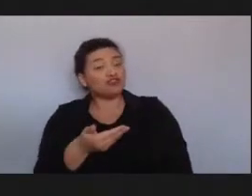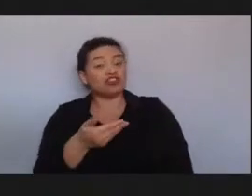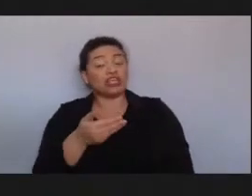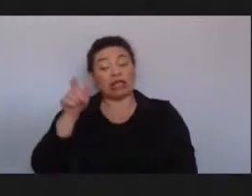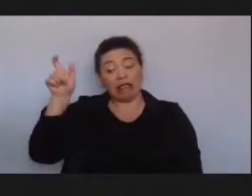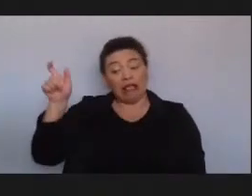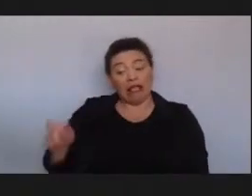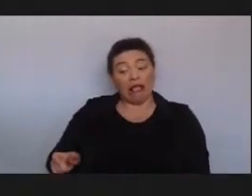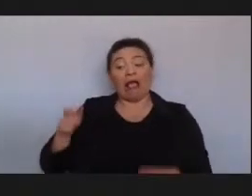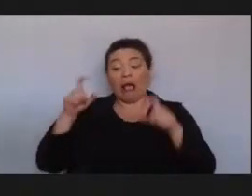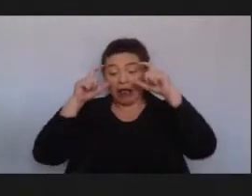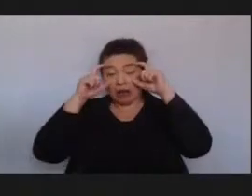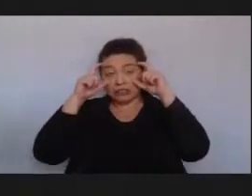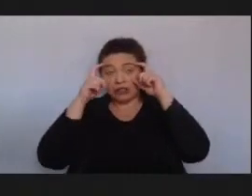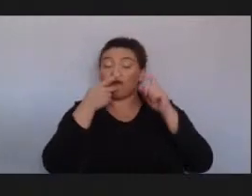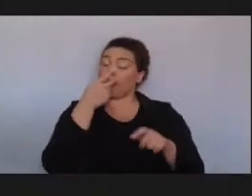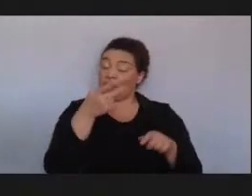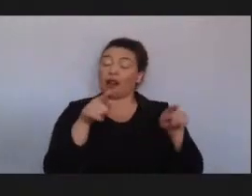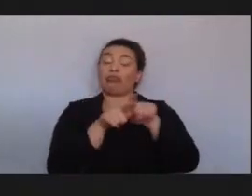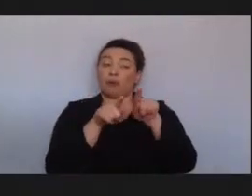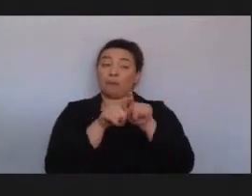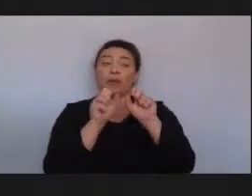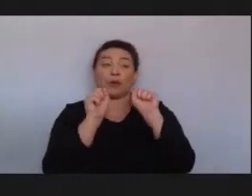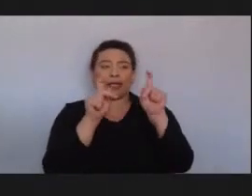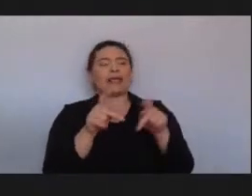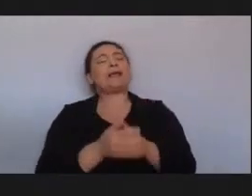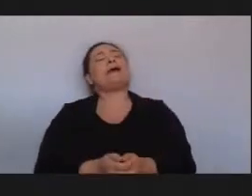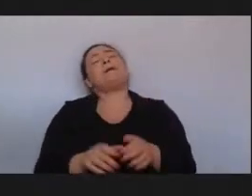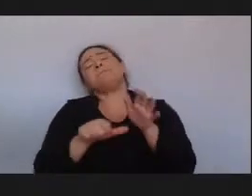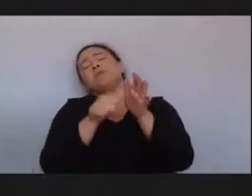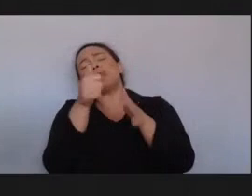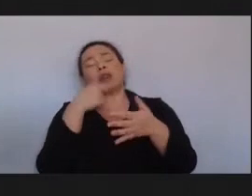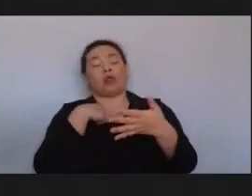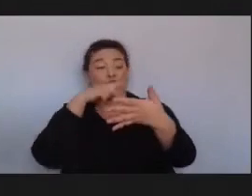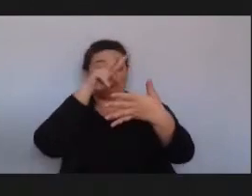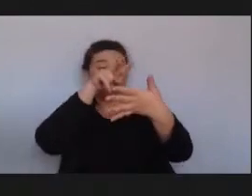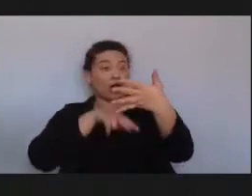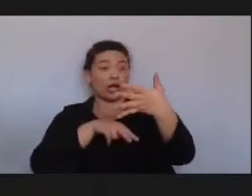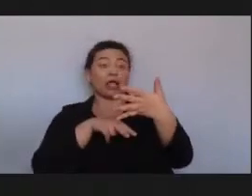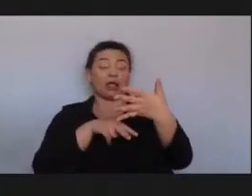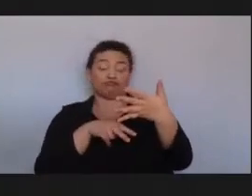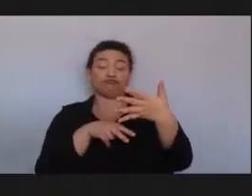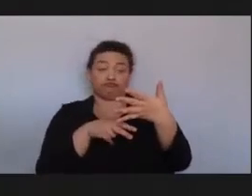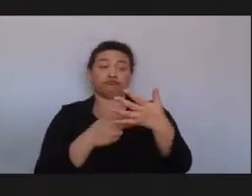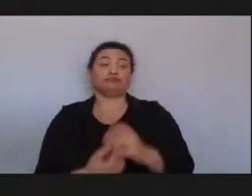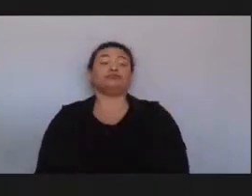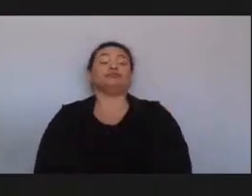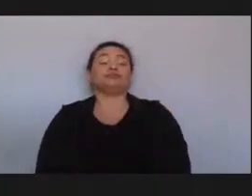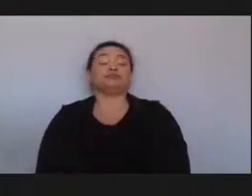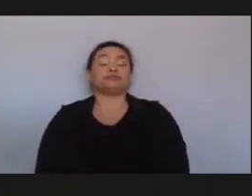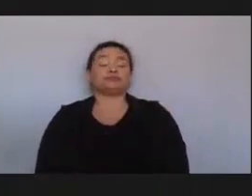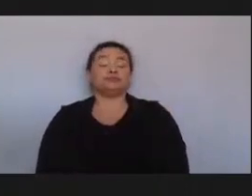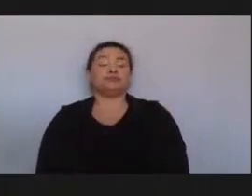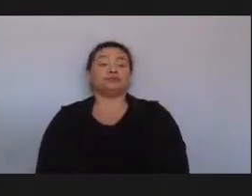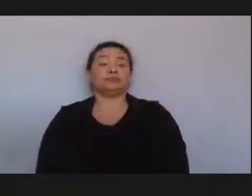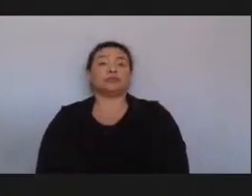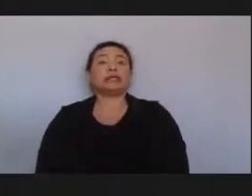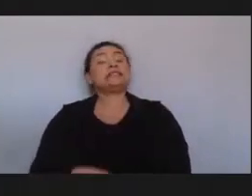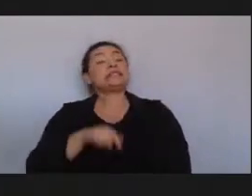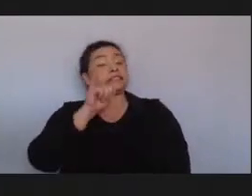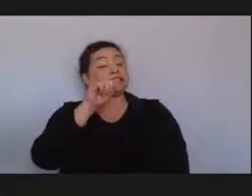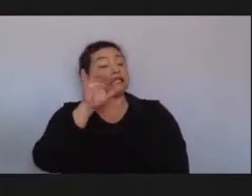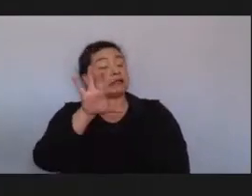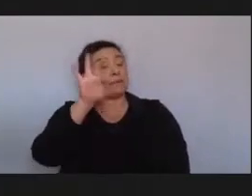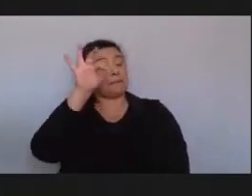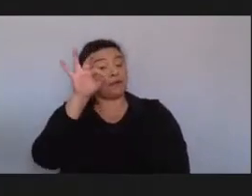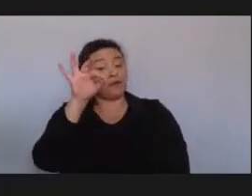one. I'll read it out just in case people out there prefer to hear it rather than read it. So if you